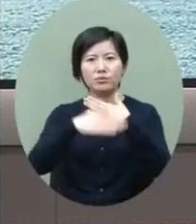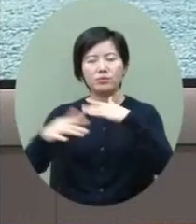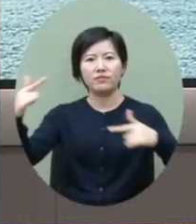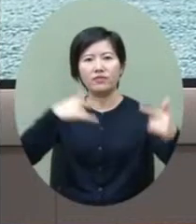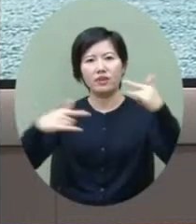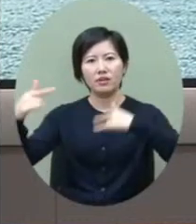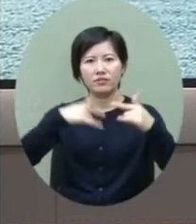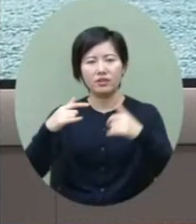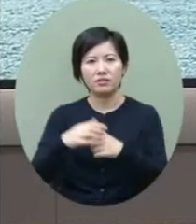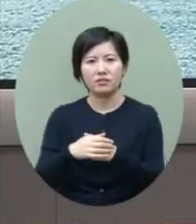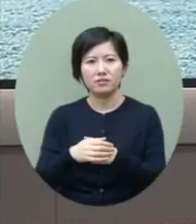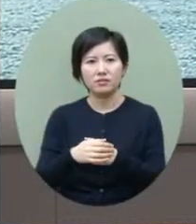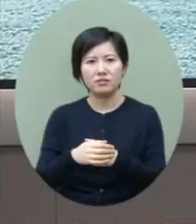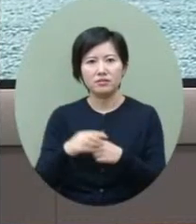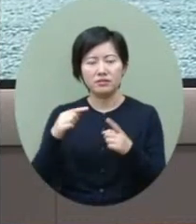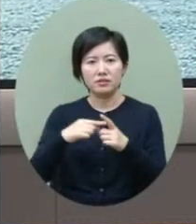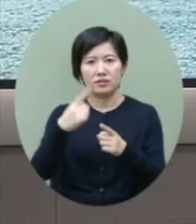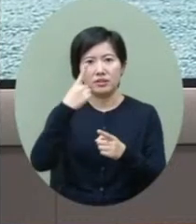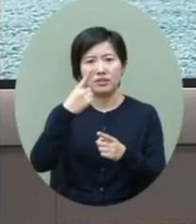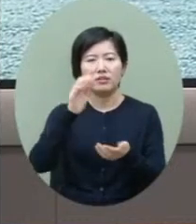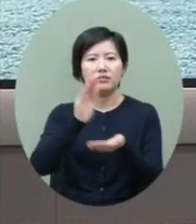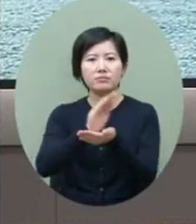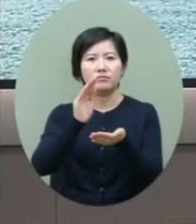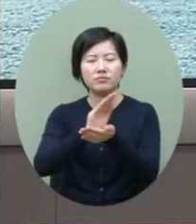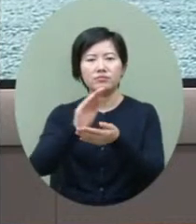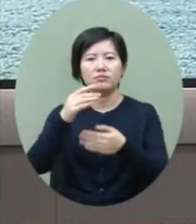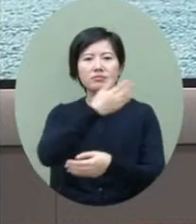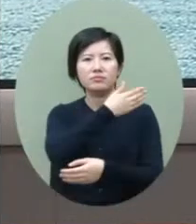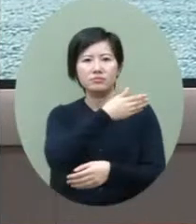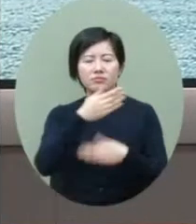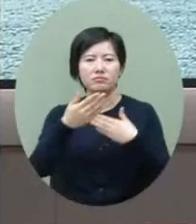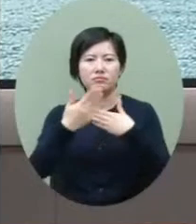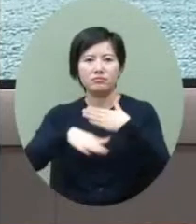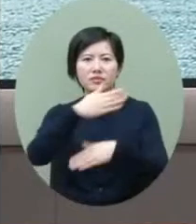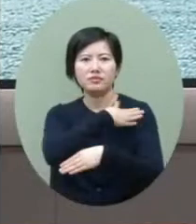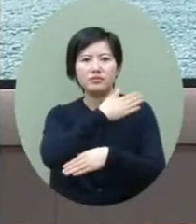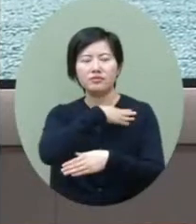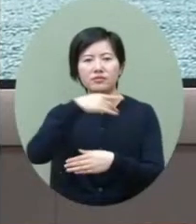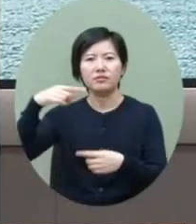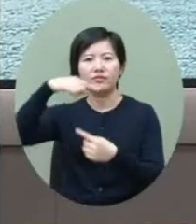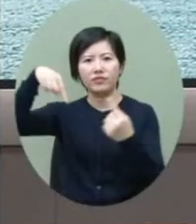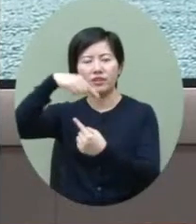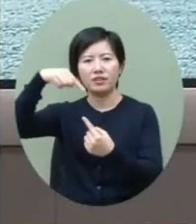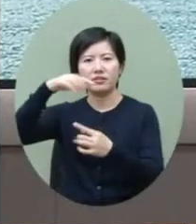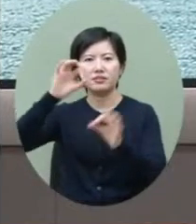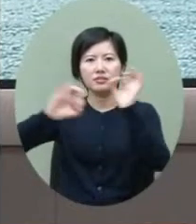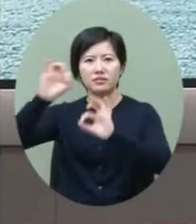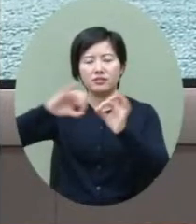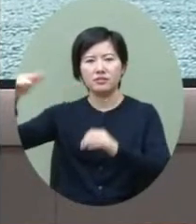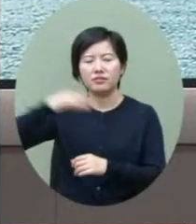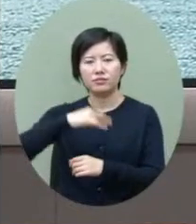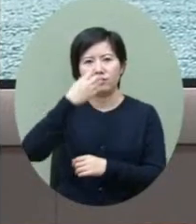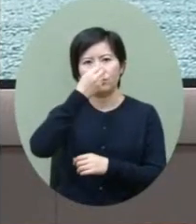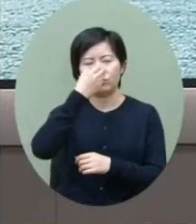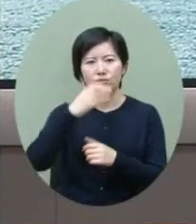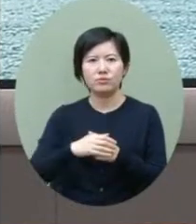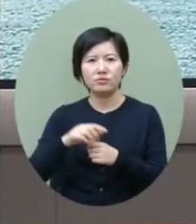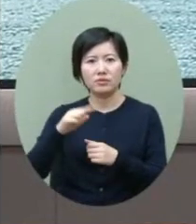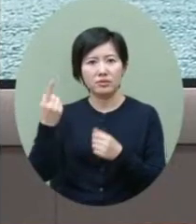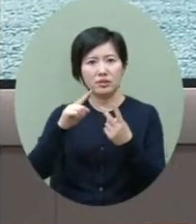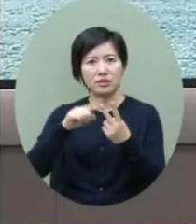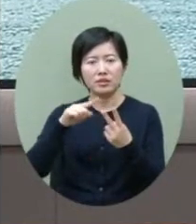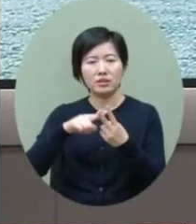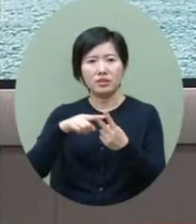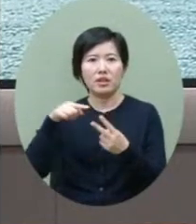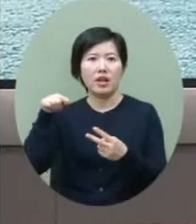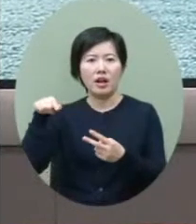Two are imported cases. One from a foreign domestic helper from Indonesia via Singapore arrived on the 27th